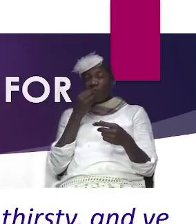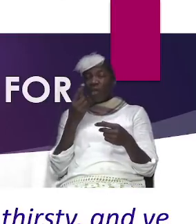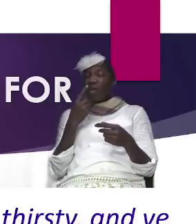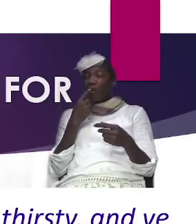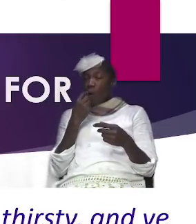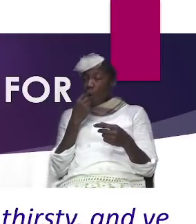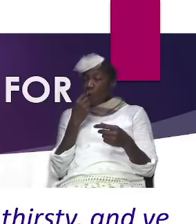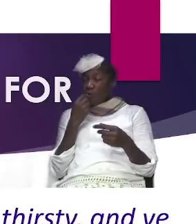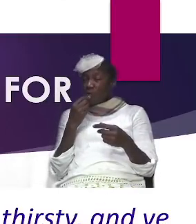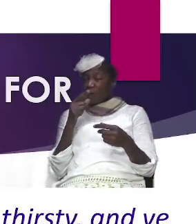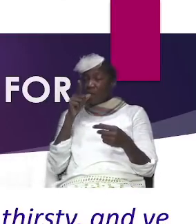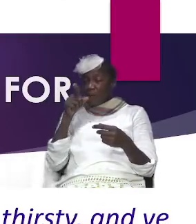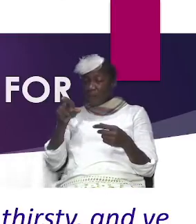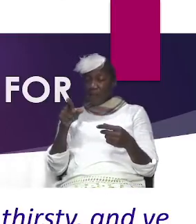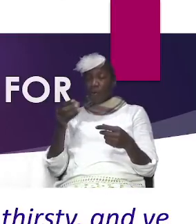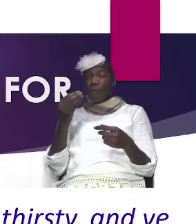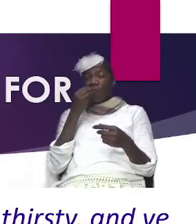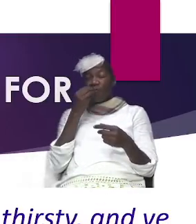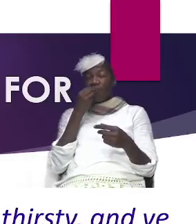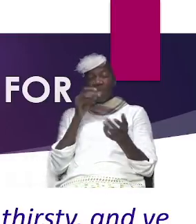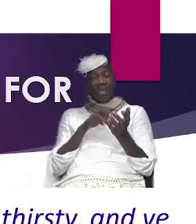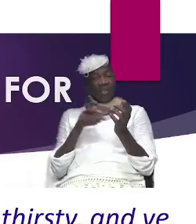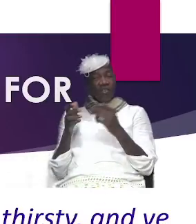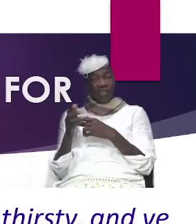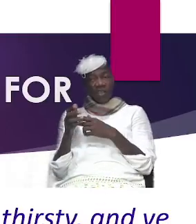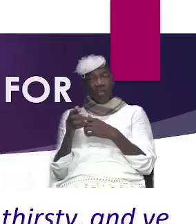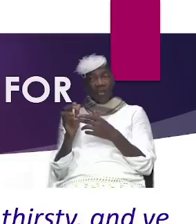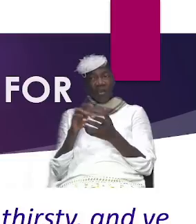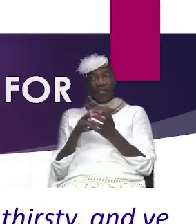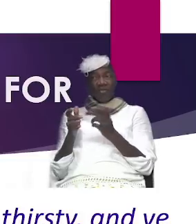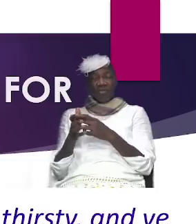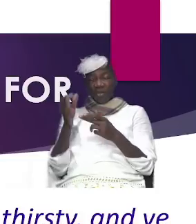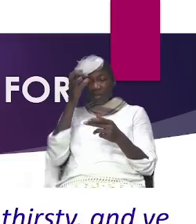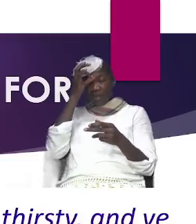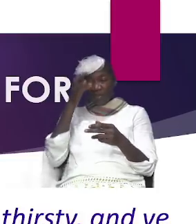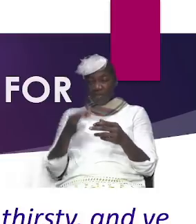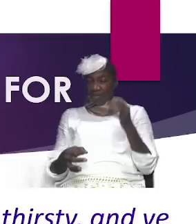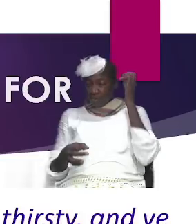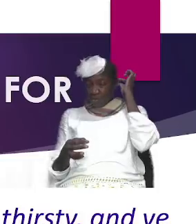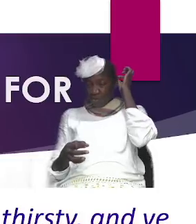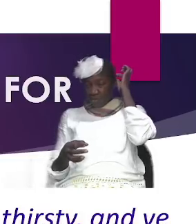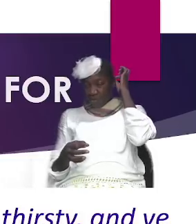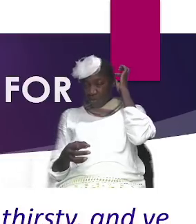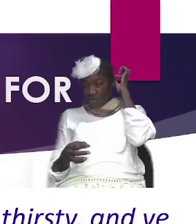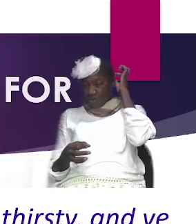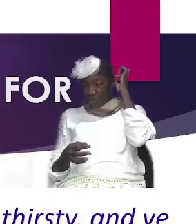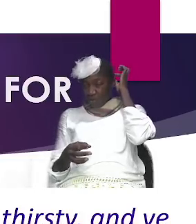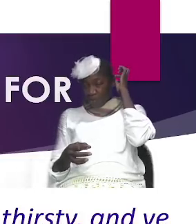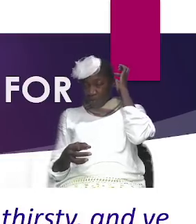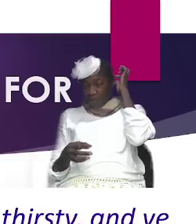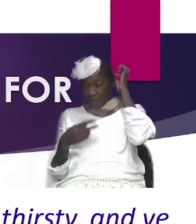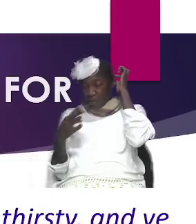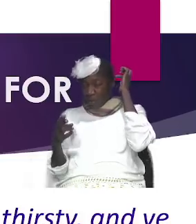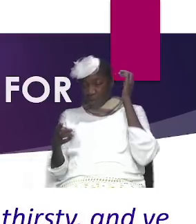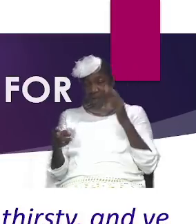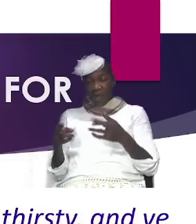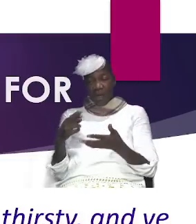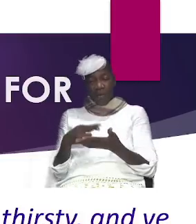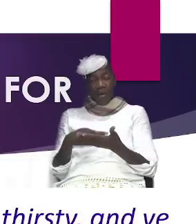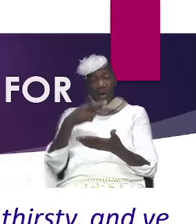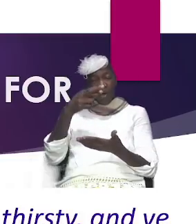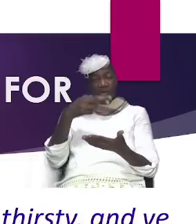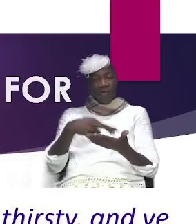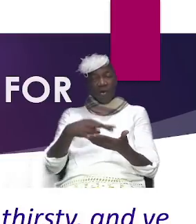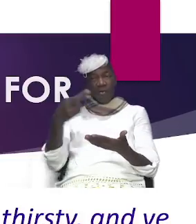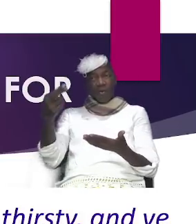you, you would have been feeding me. And he's going to judge us on the basis of that. And he has a reward